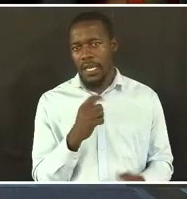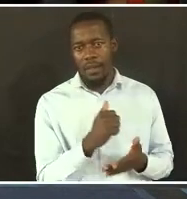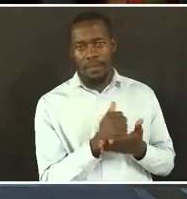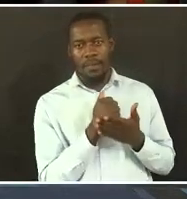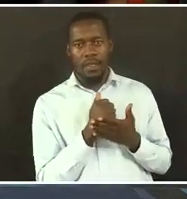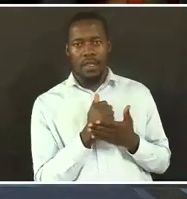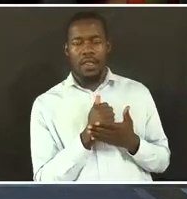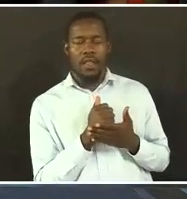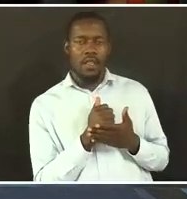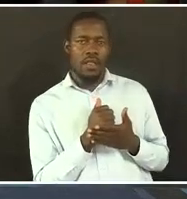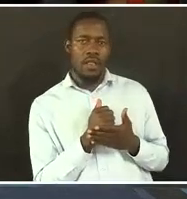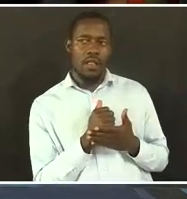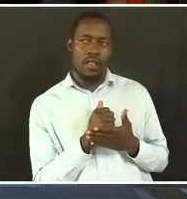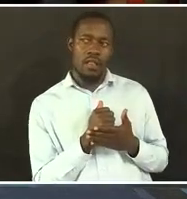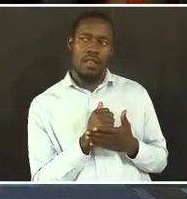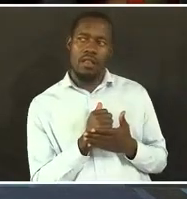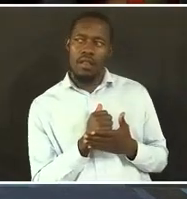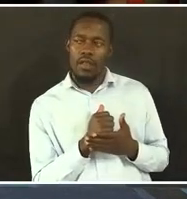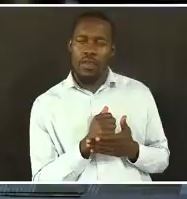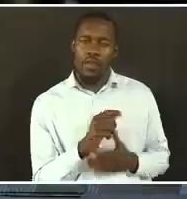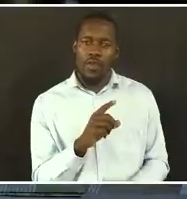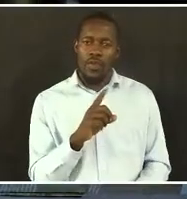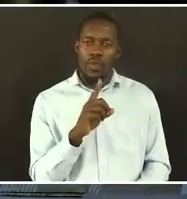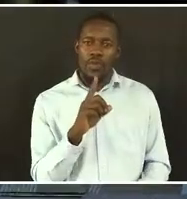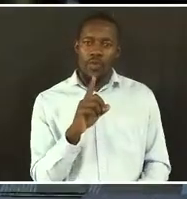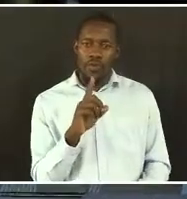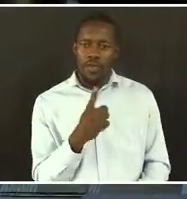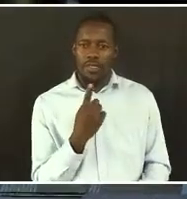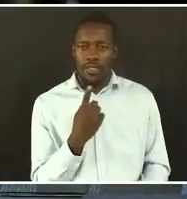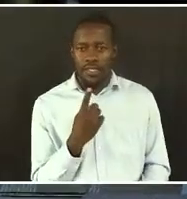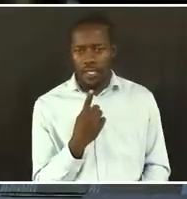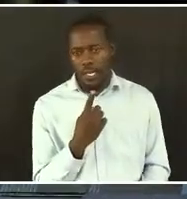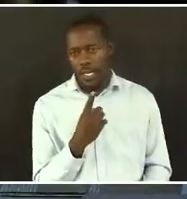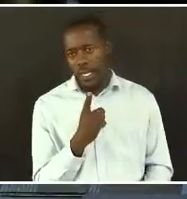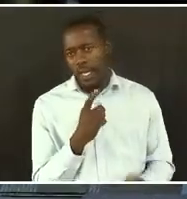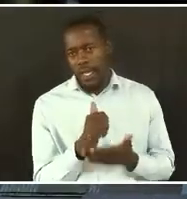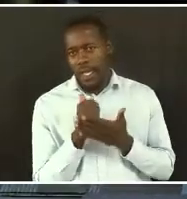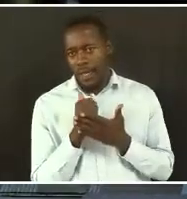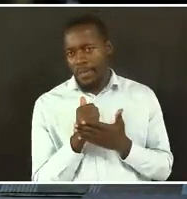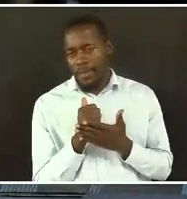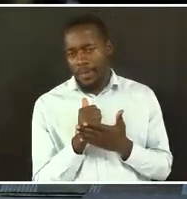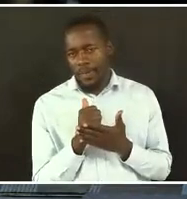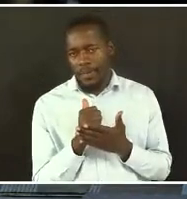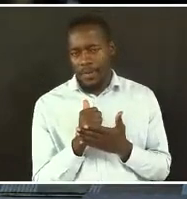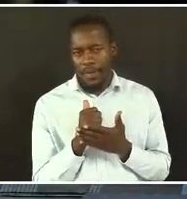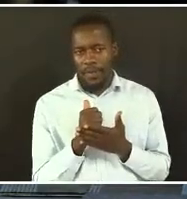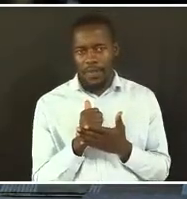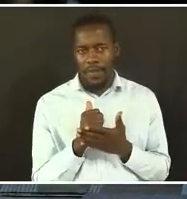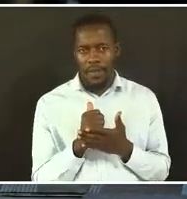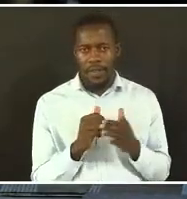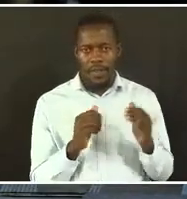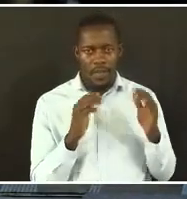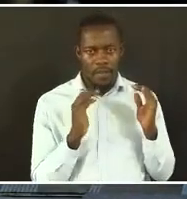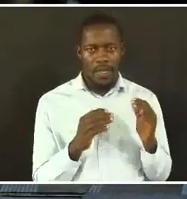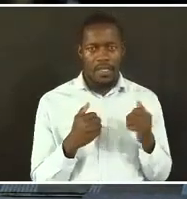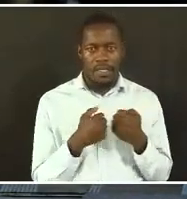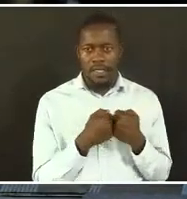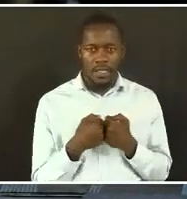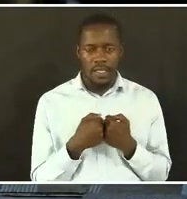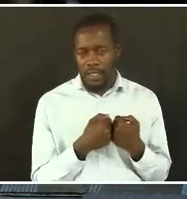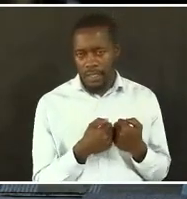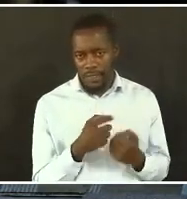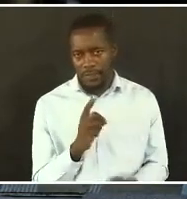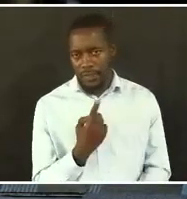You first of all deal with their immediate physical need before you now attend to what has brought them to where you